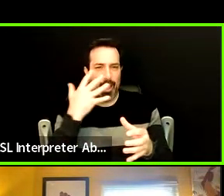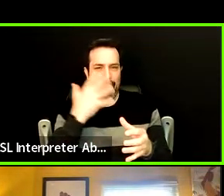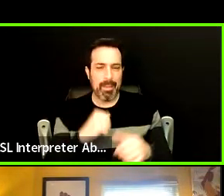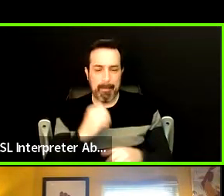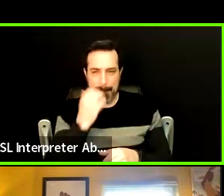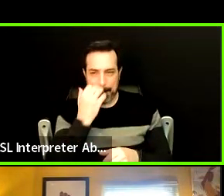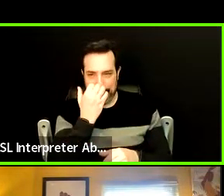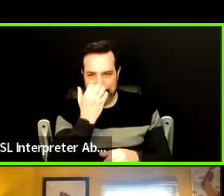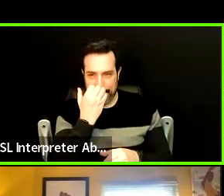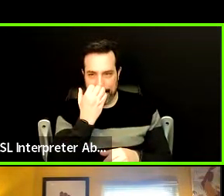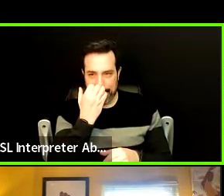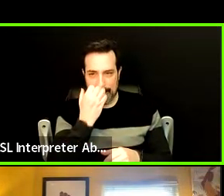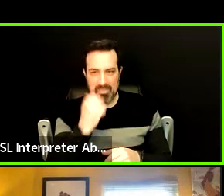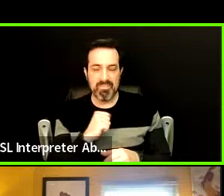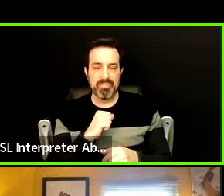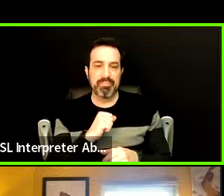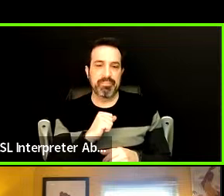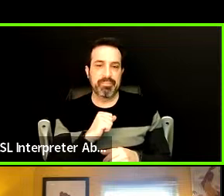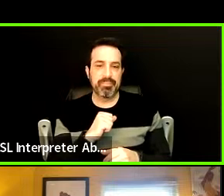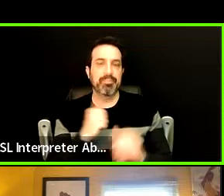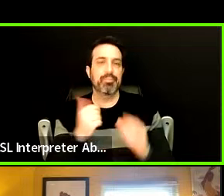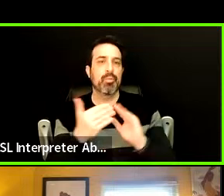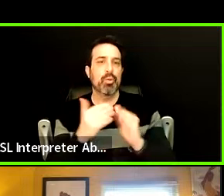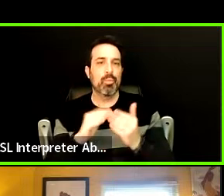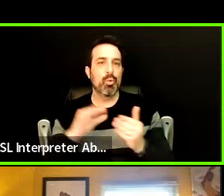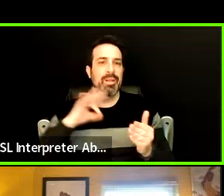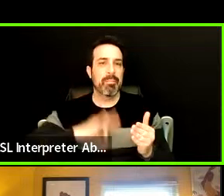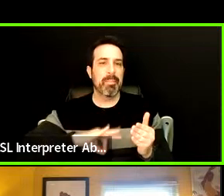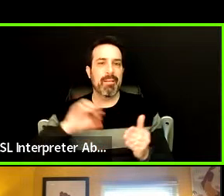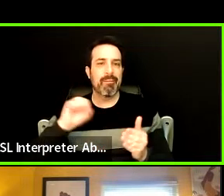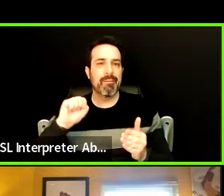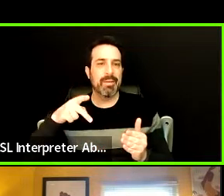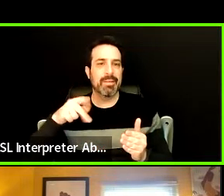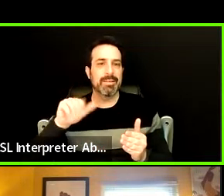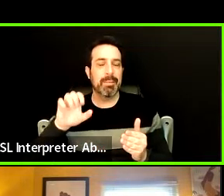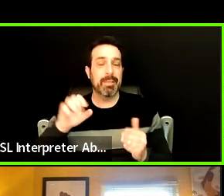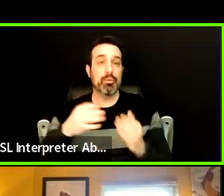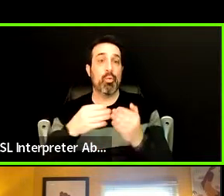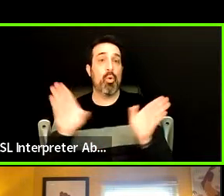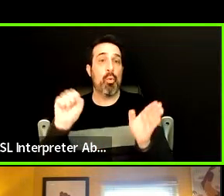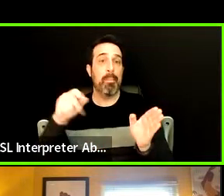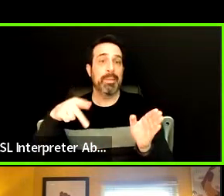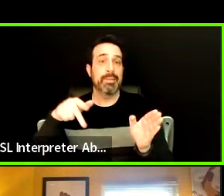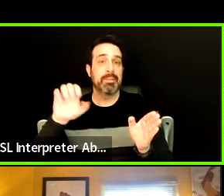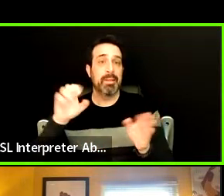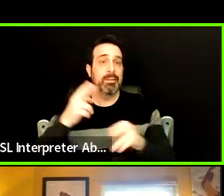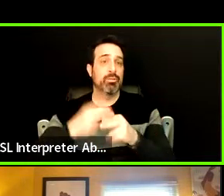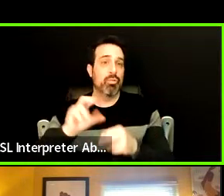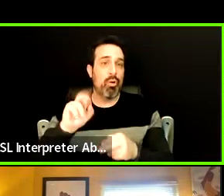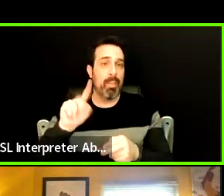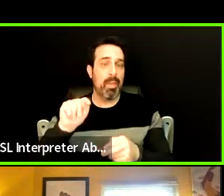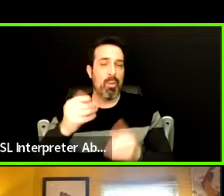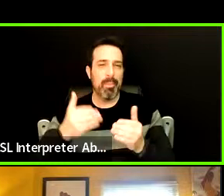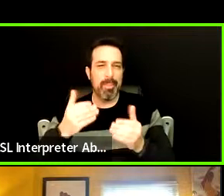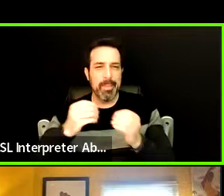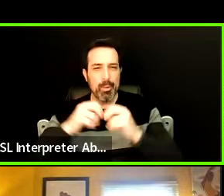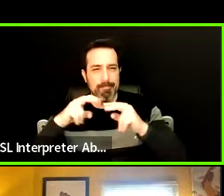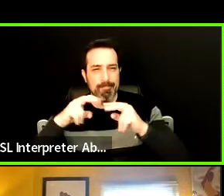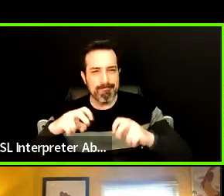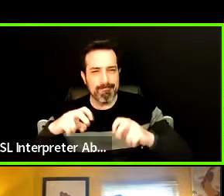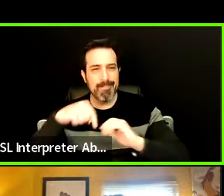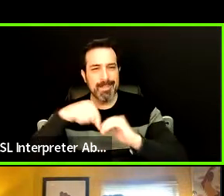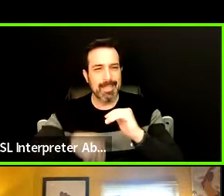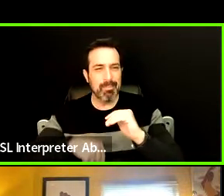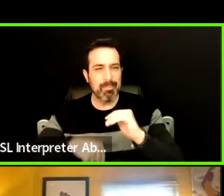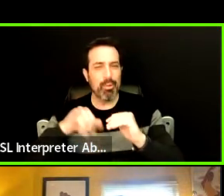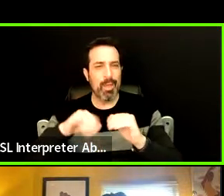out in the community benefits space. So open spaces was called out, but maybe digging a little bit deeper into what